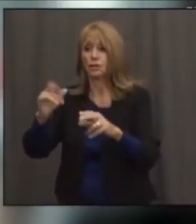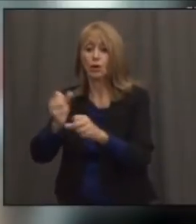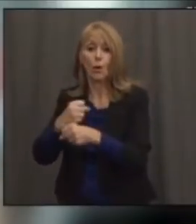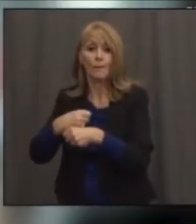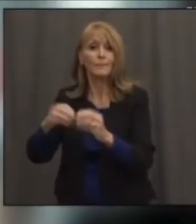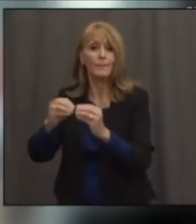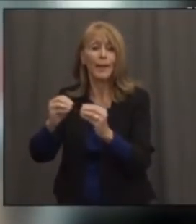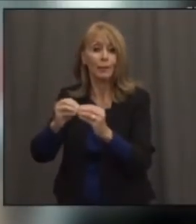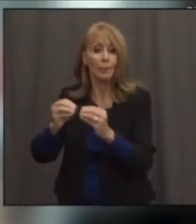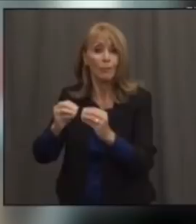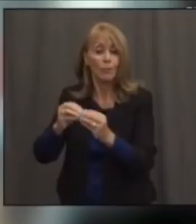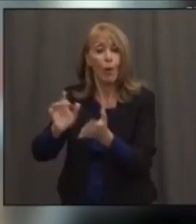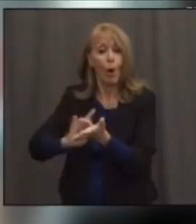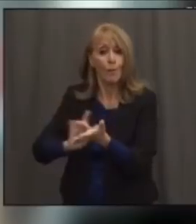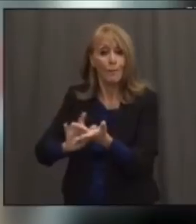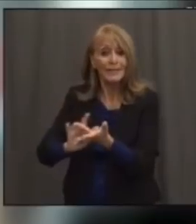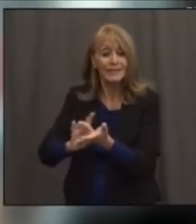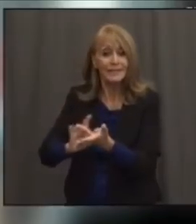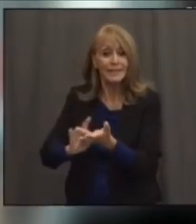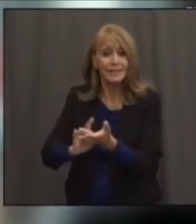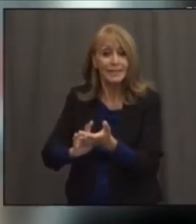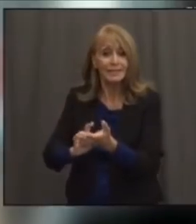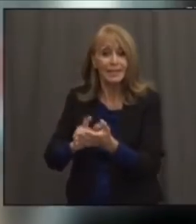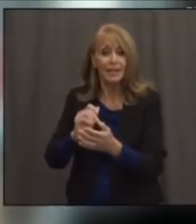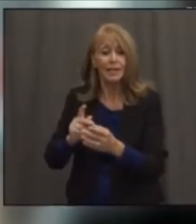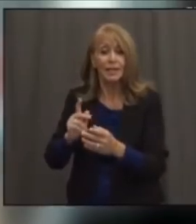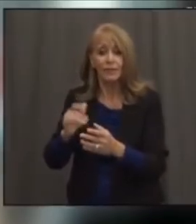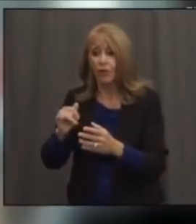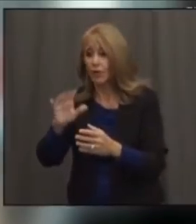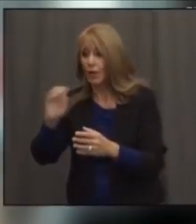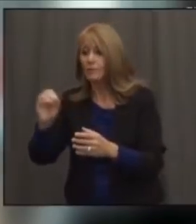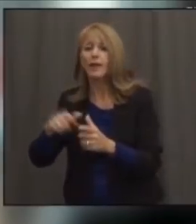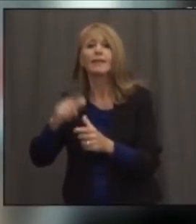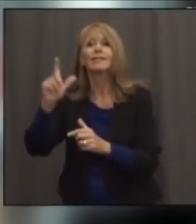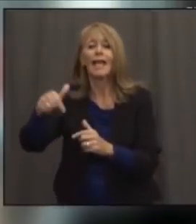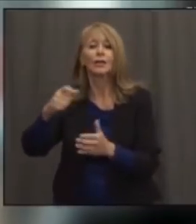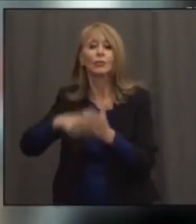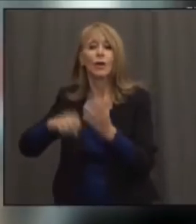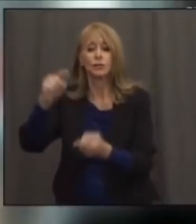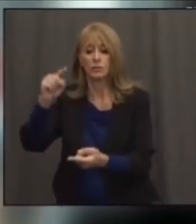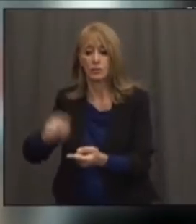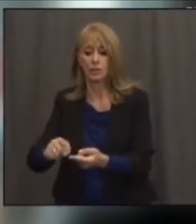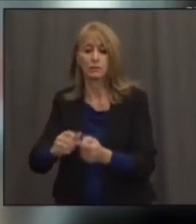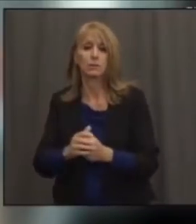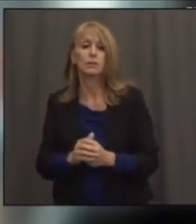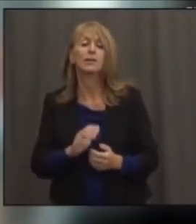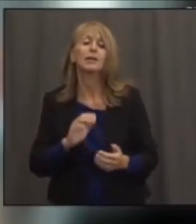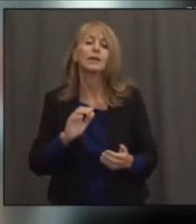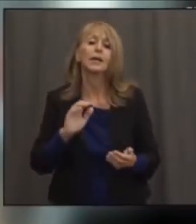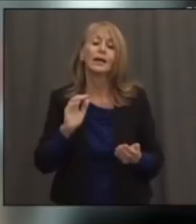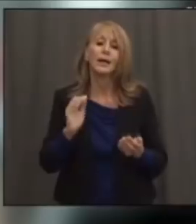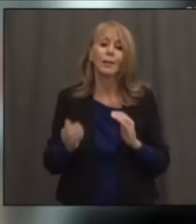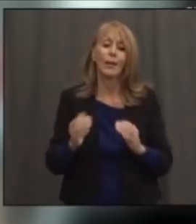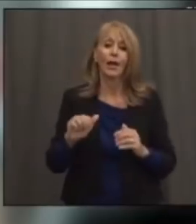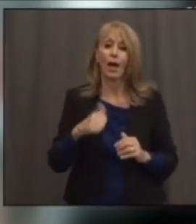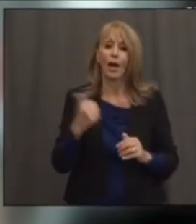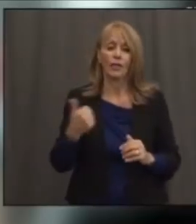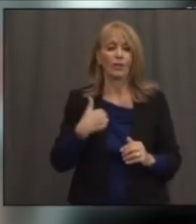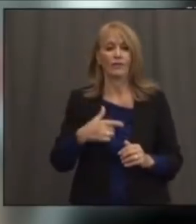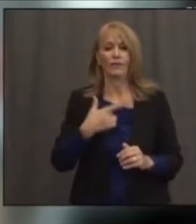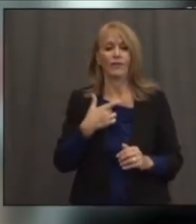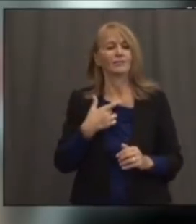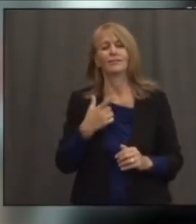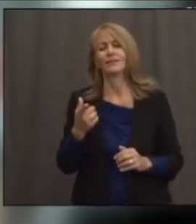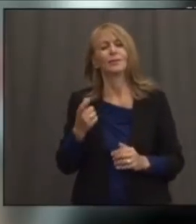to get more supply, get more reliable supply, bring prices down in the long run, versus those undesirable circumstances where we can all agree that we've seen